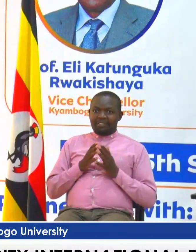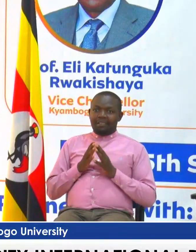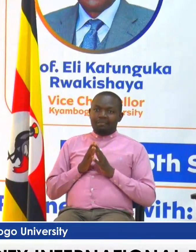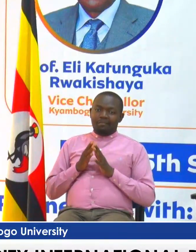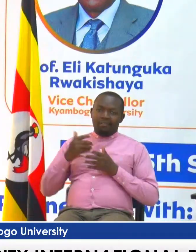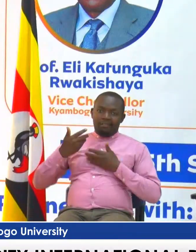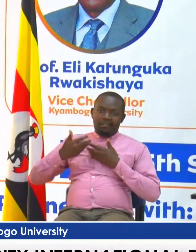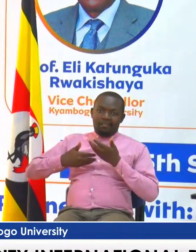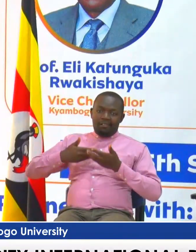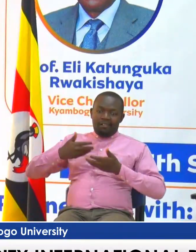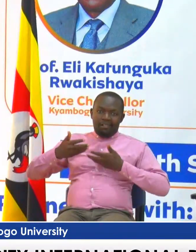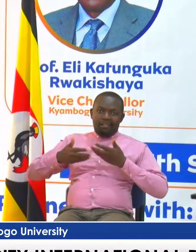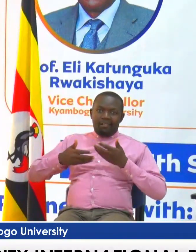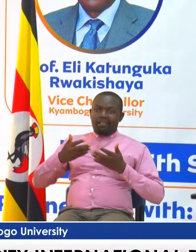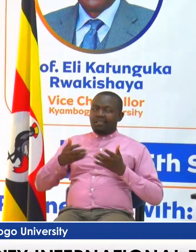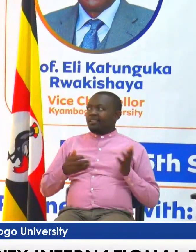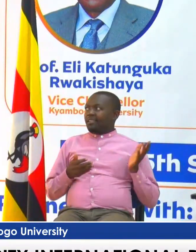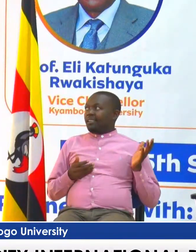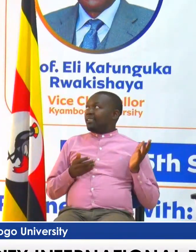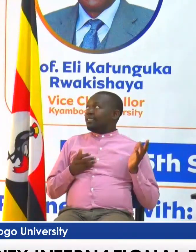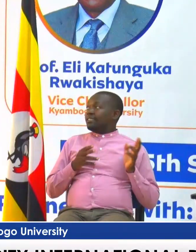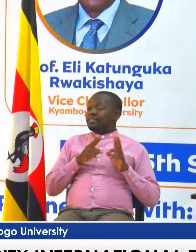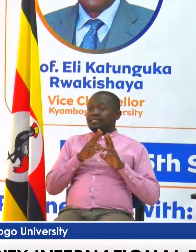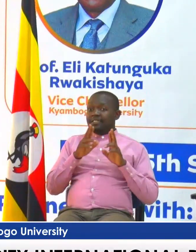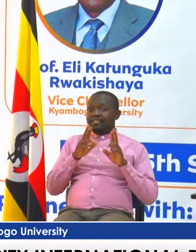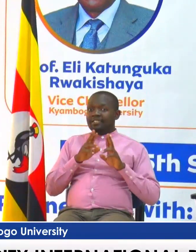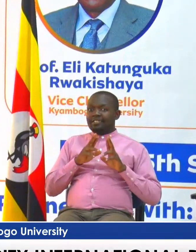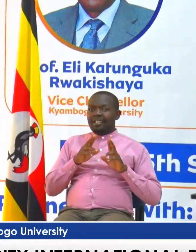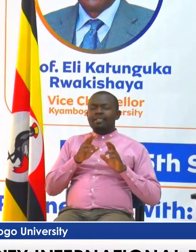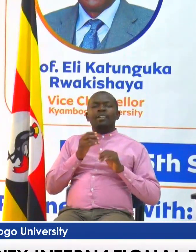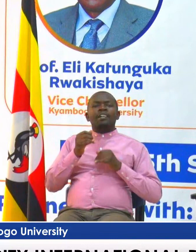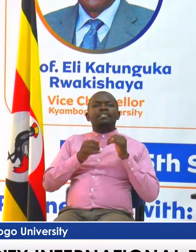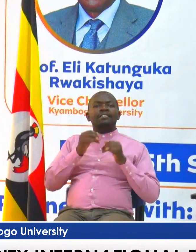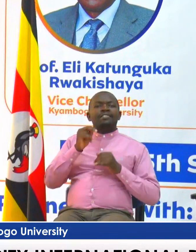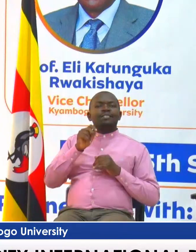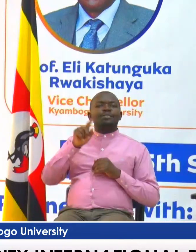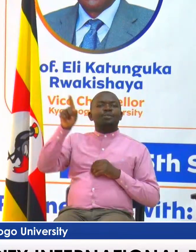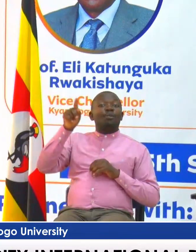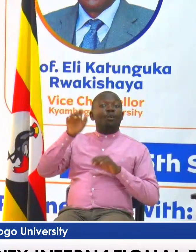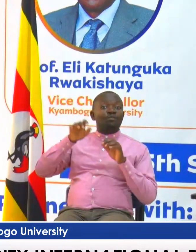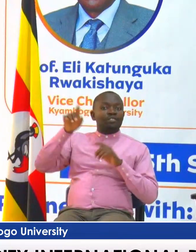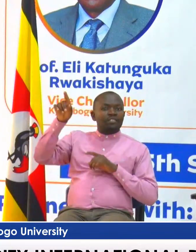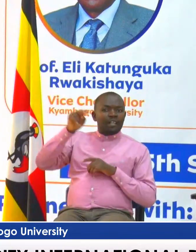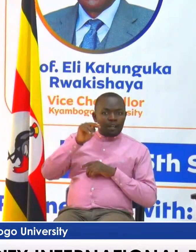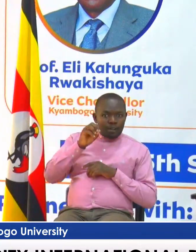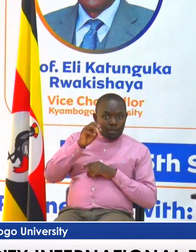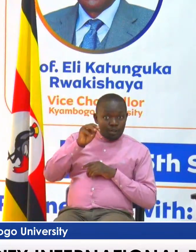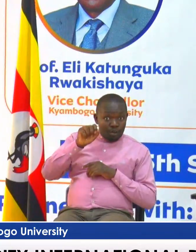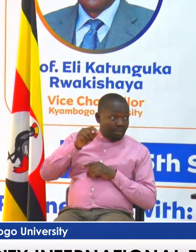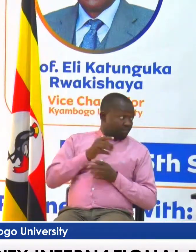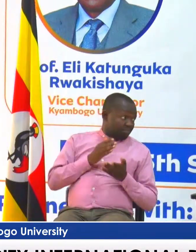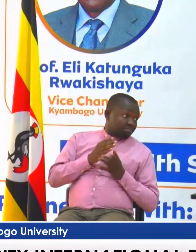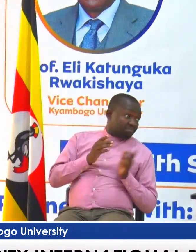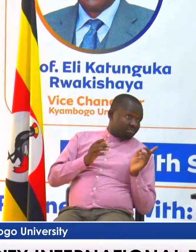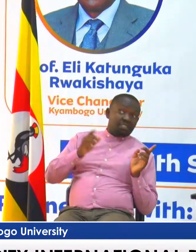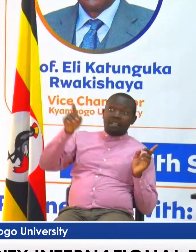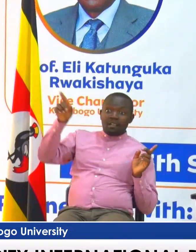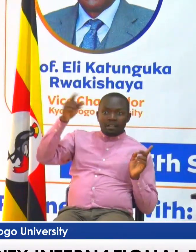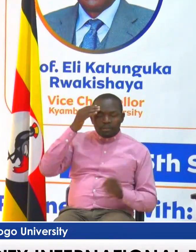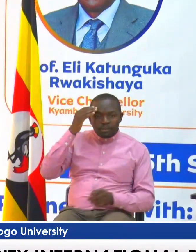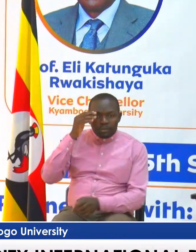the International Relations Office. Noma, is that the place? Noma, do you know